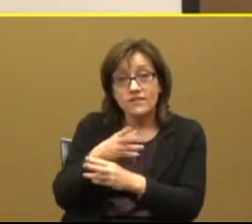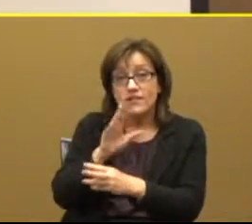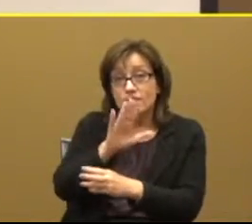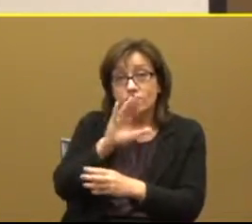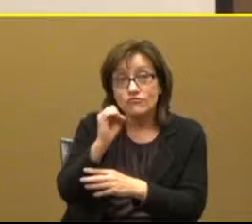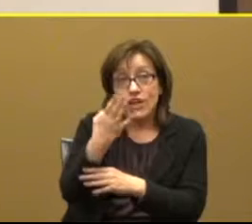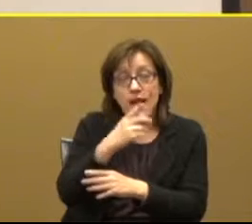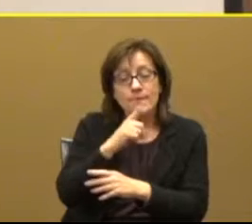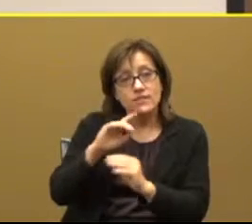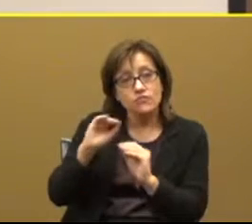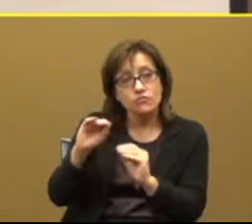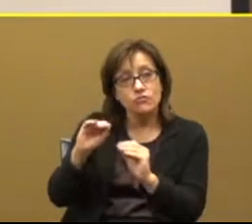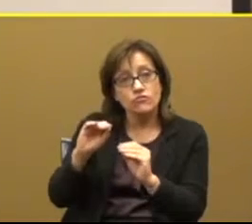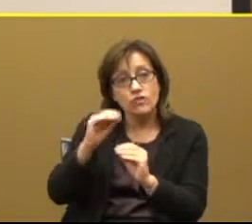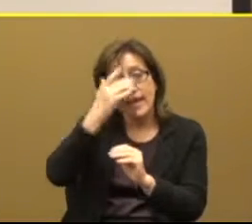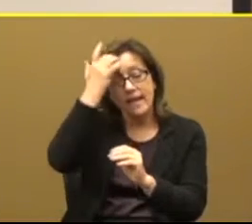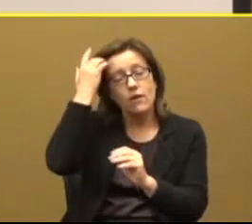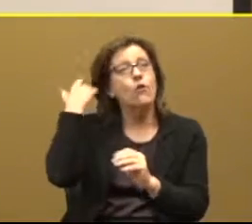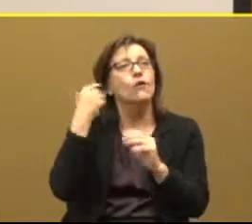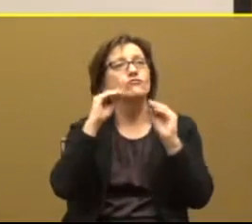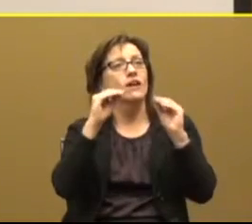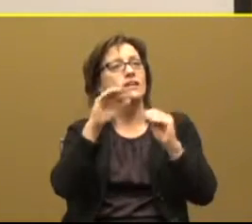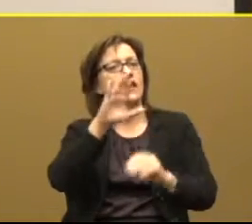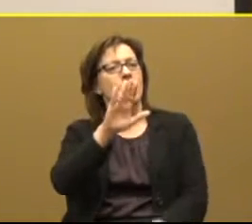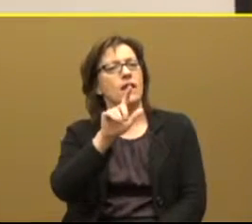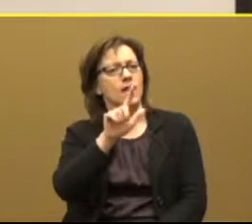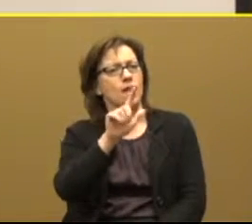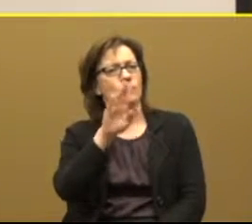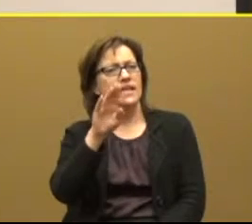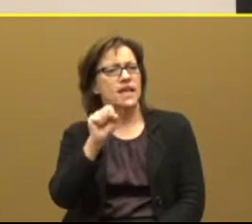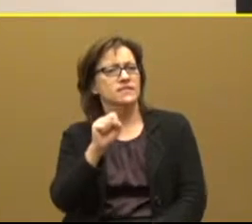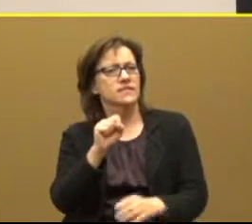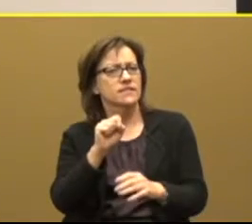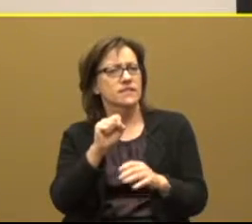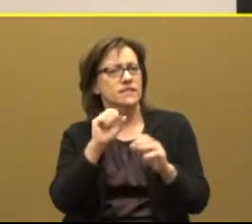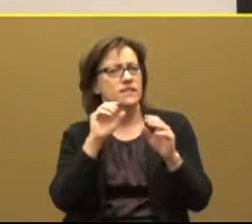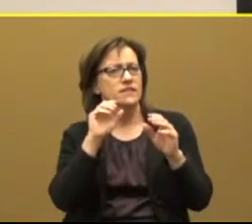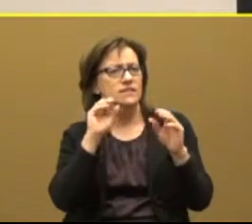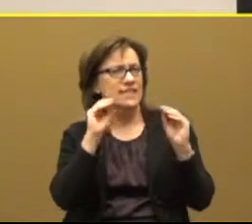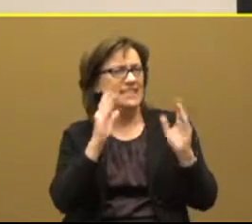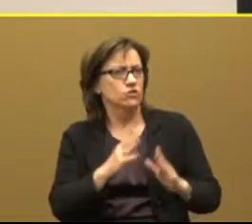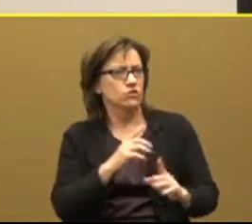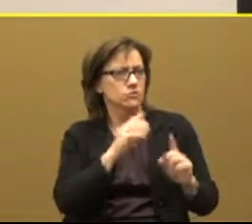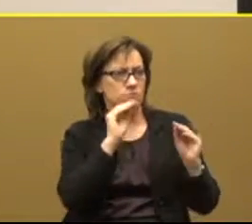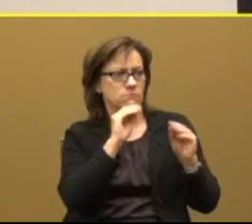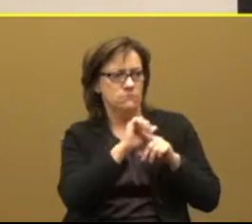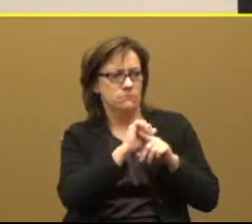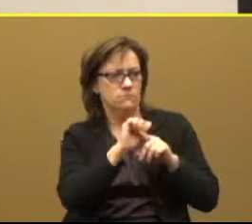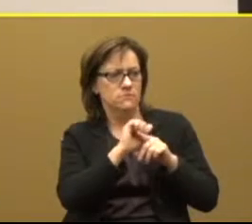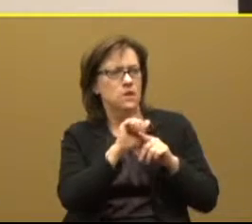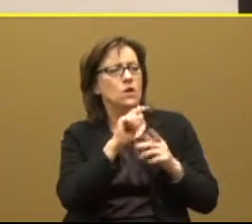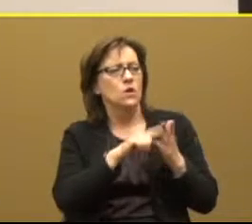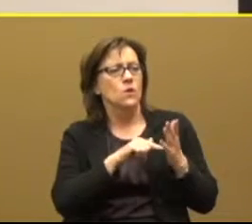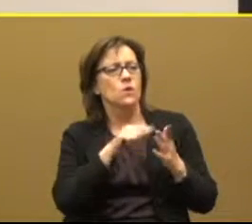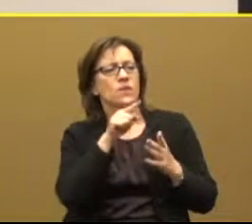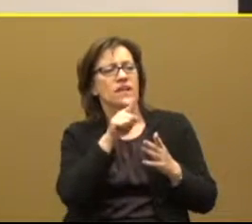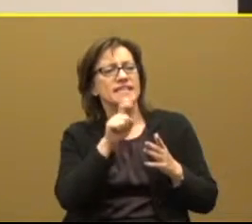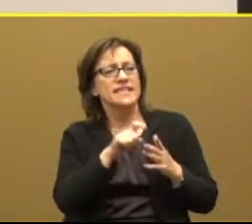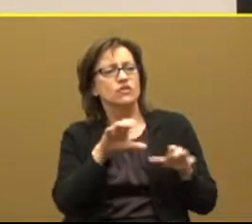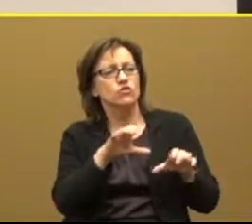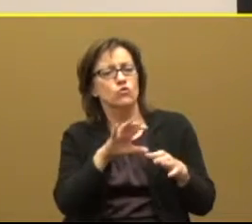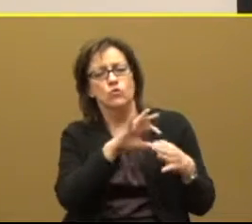train that LBS instructor what you need them to do relative to the hearing